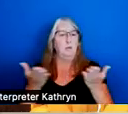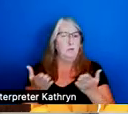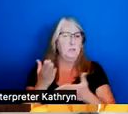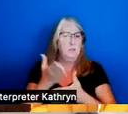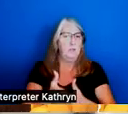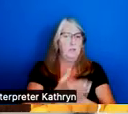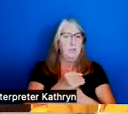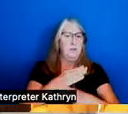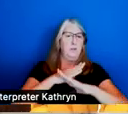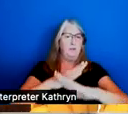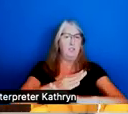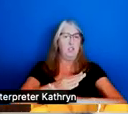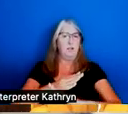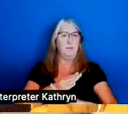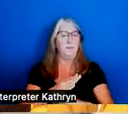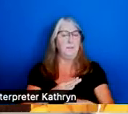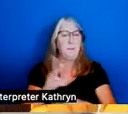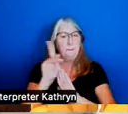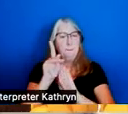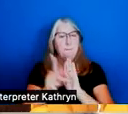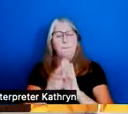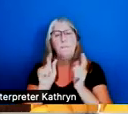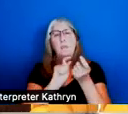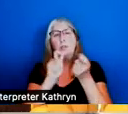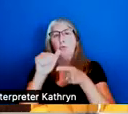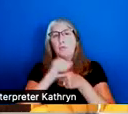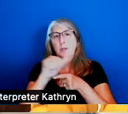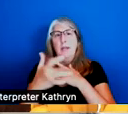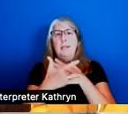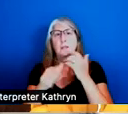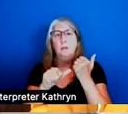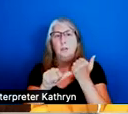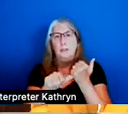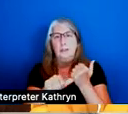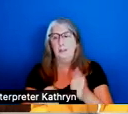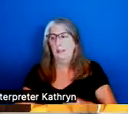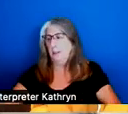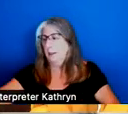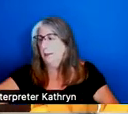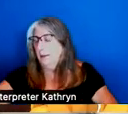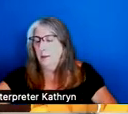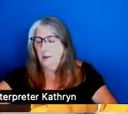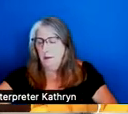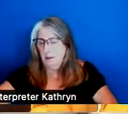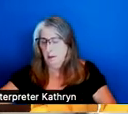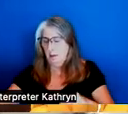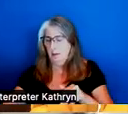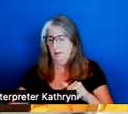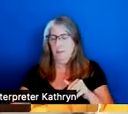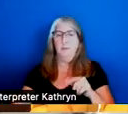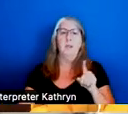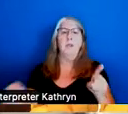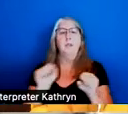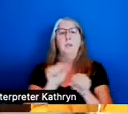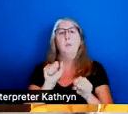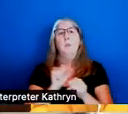intervention and prevention, policy and training and technical assistance. Vivian has worked at the intersection of law